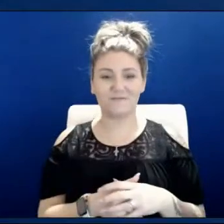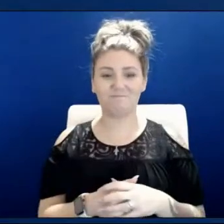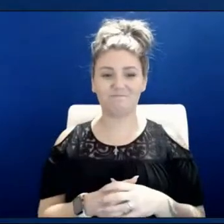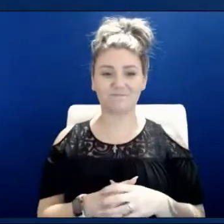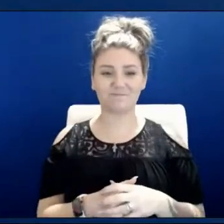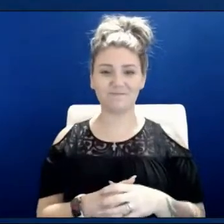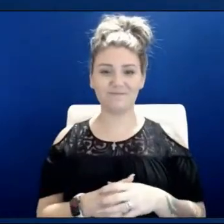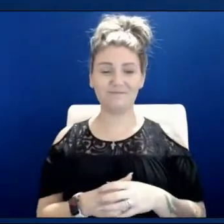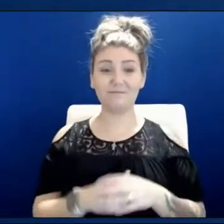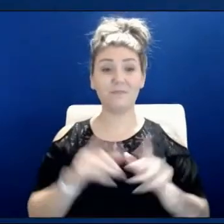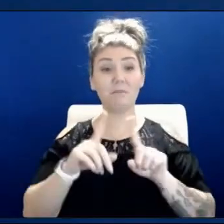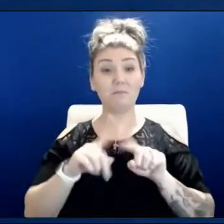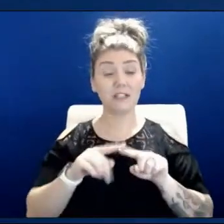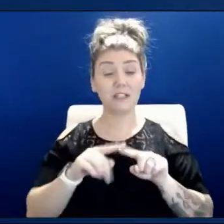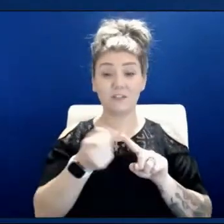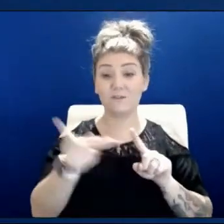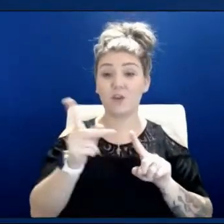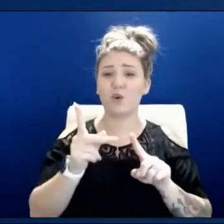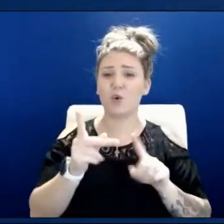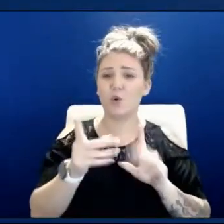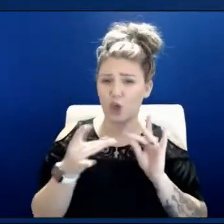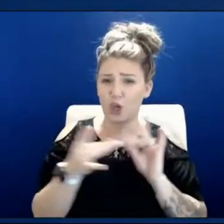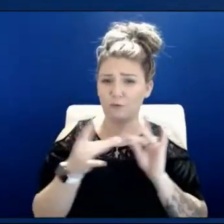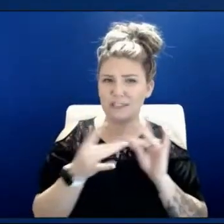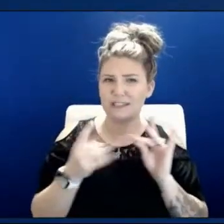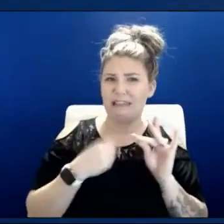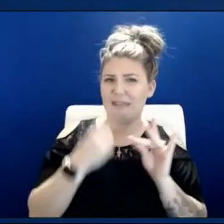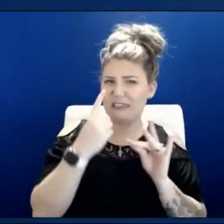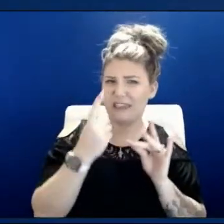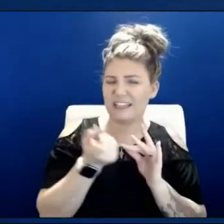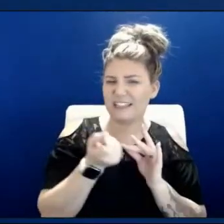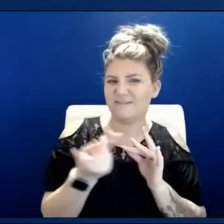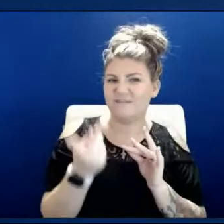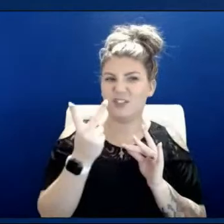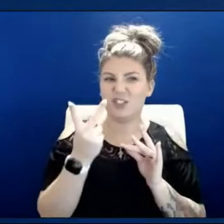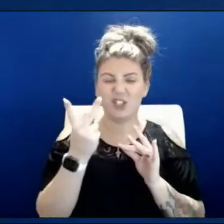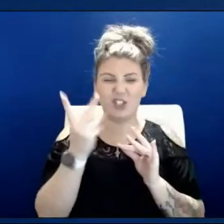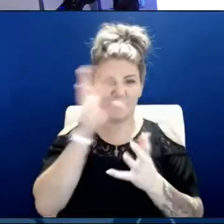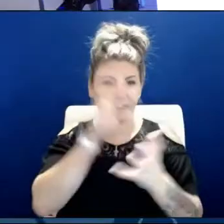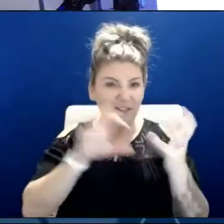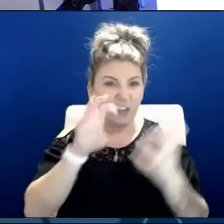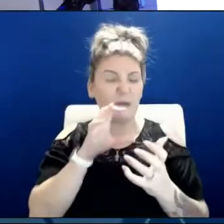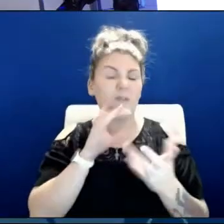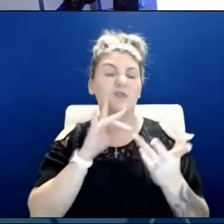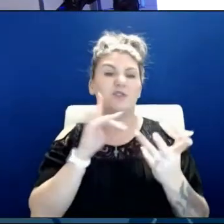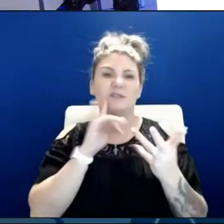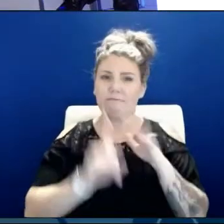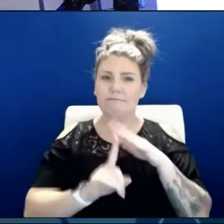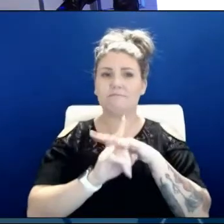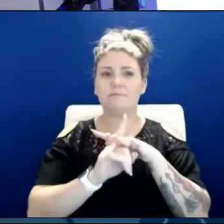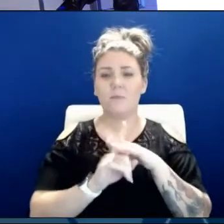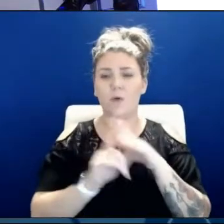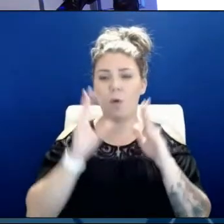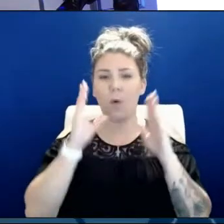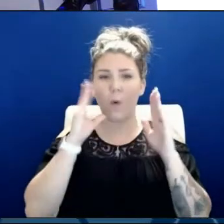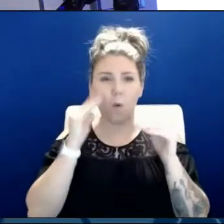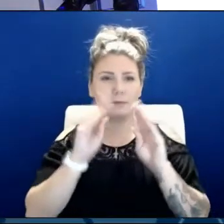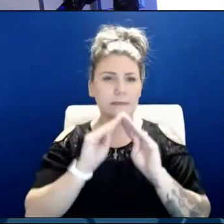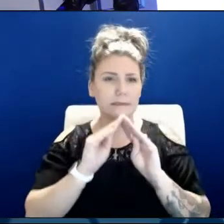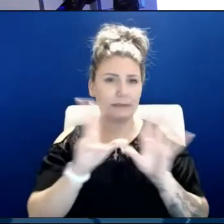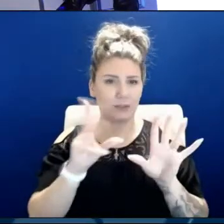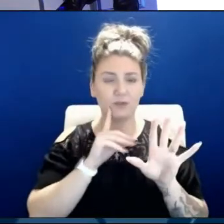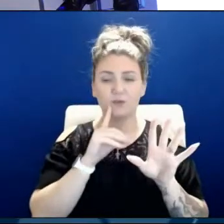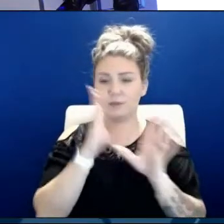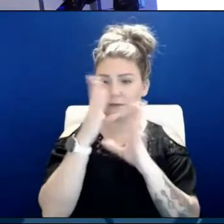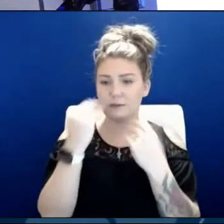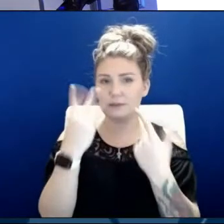some comments this morning, I think that some confusion came up. And so I'm hoping you can clear this up about the data for vaccines